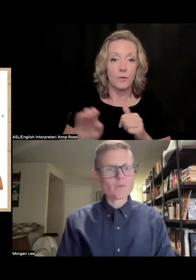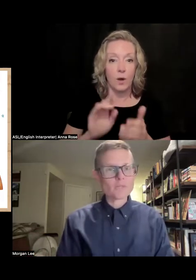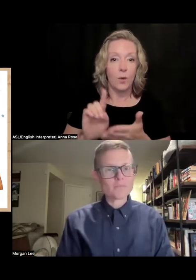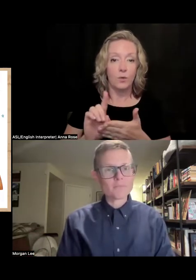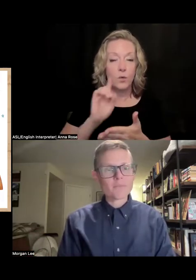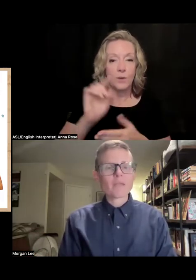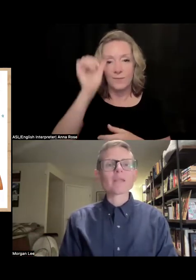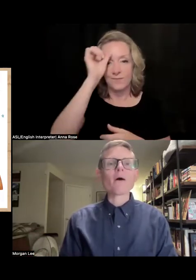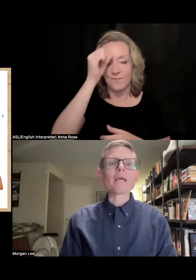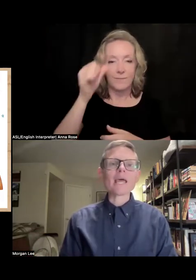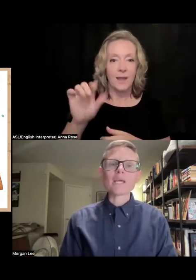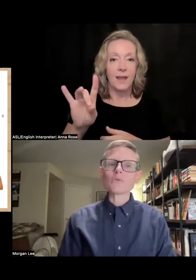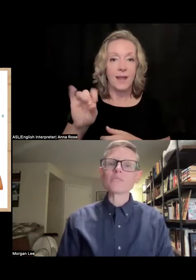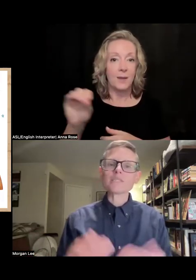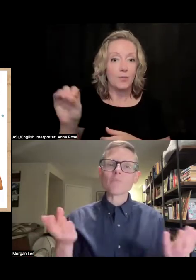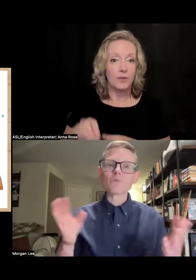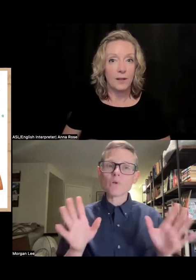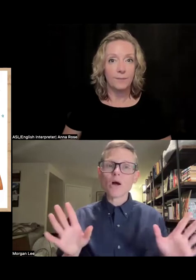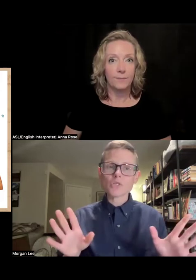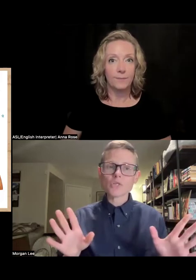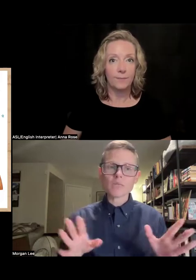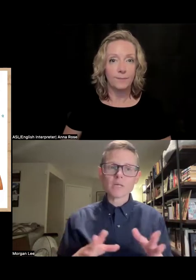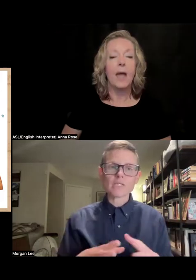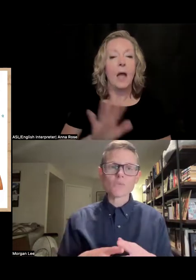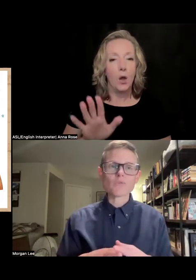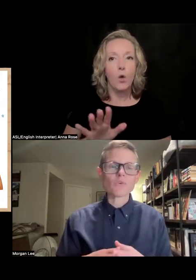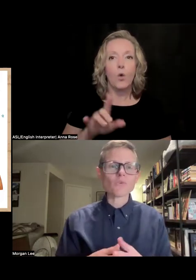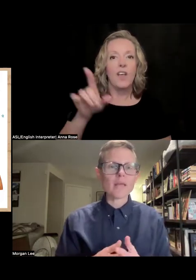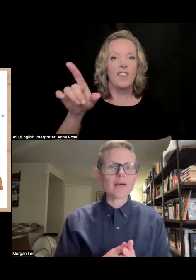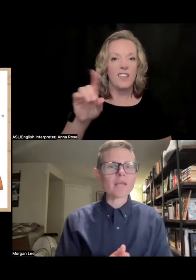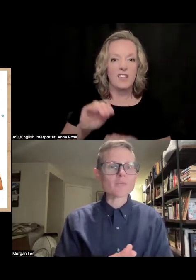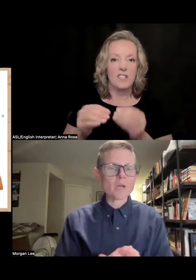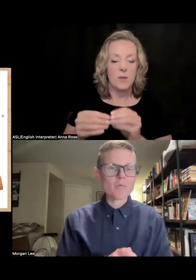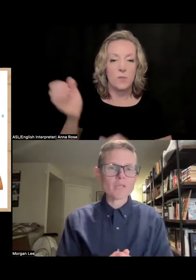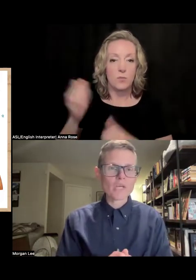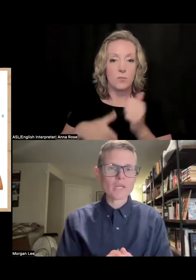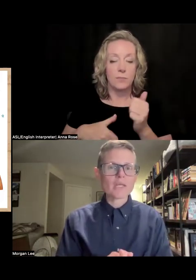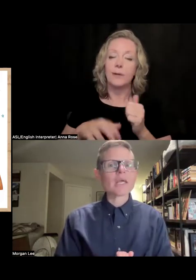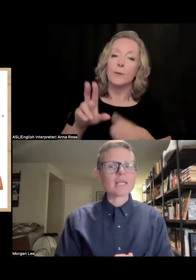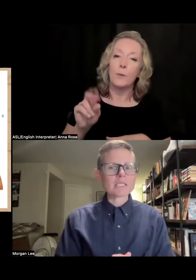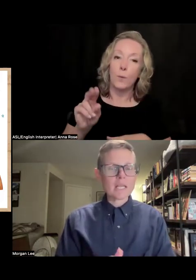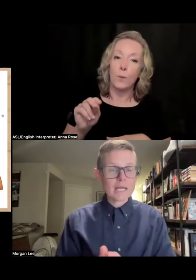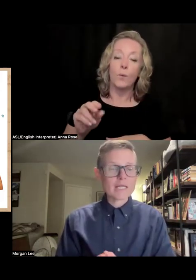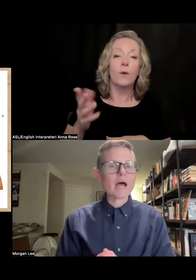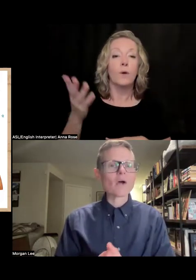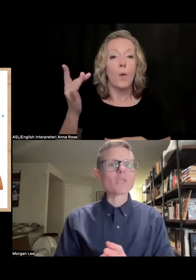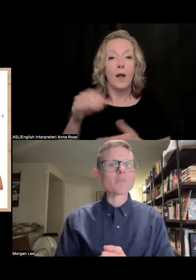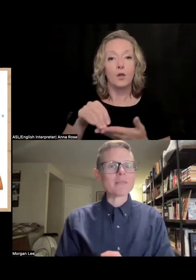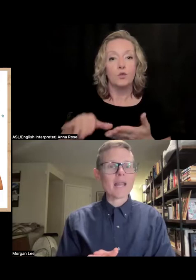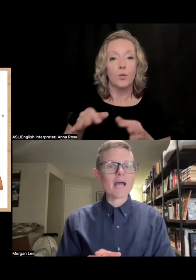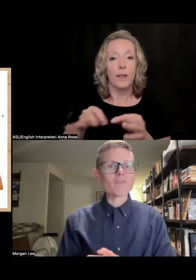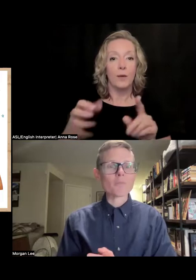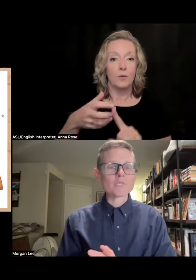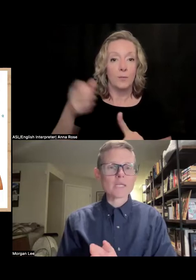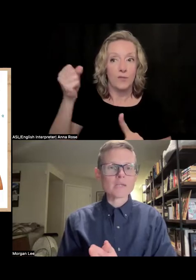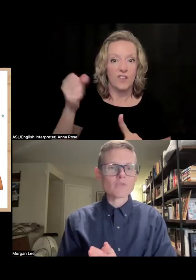what you learned. Now, again, I use these numbers with caution because with children that have language deprivation, it's likely not going to be